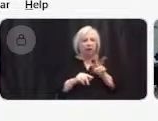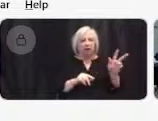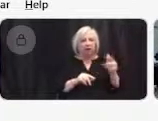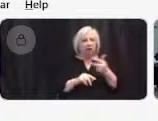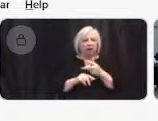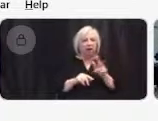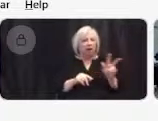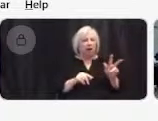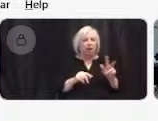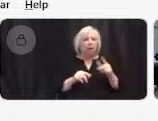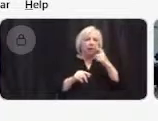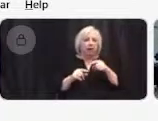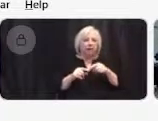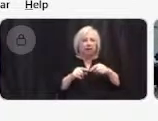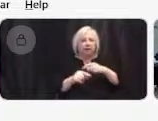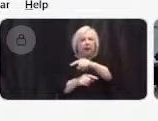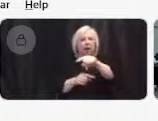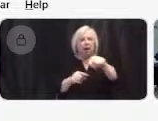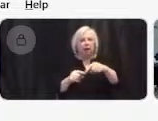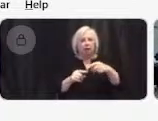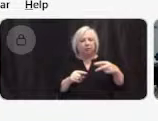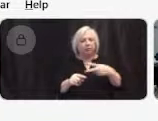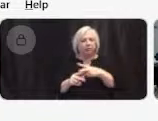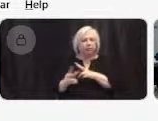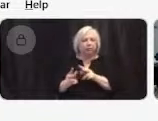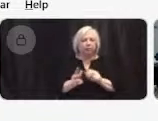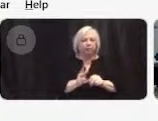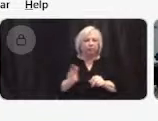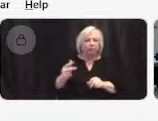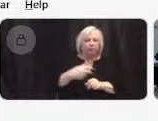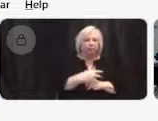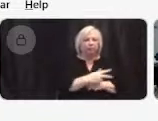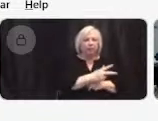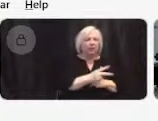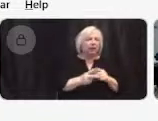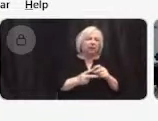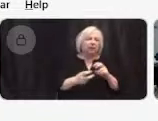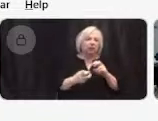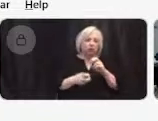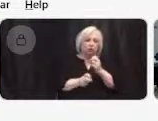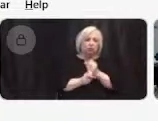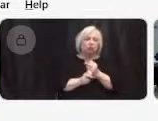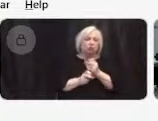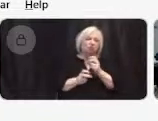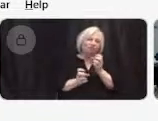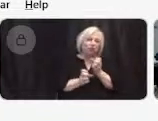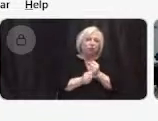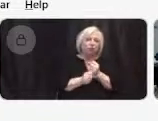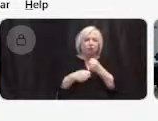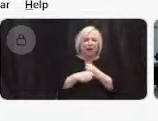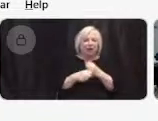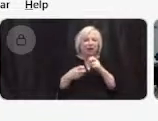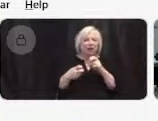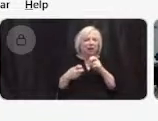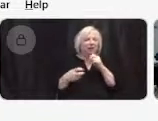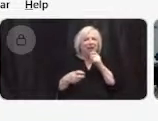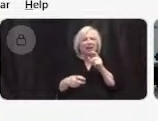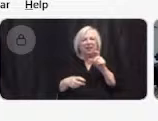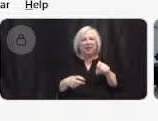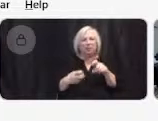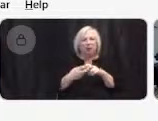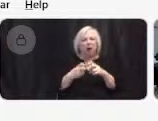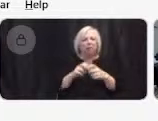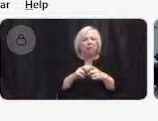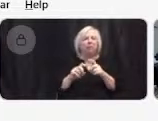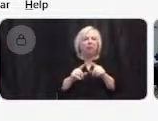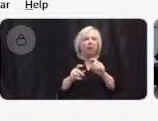being a cul-de-sac, has not more or less created a problem, but has created a scene that has the